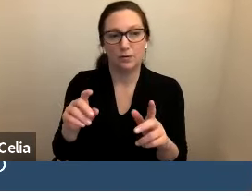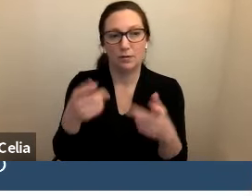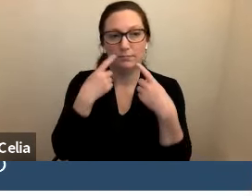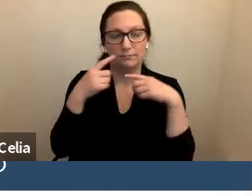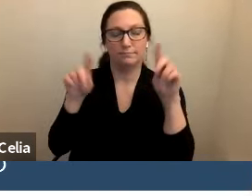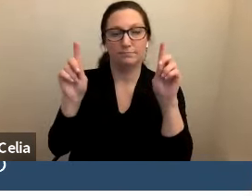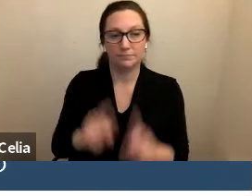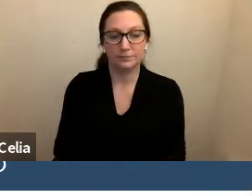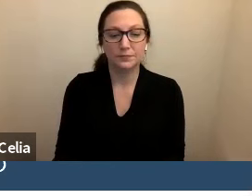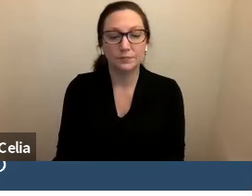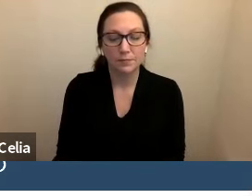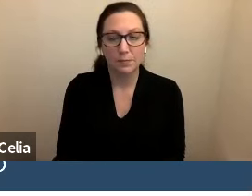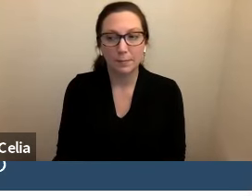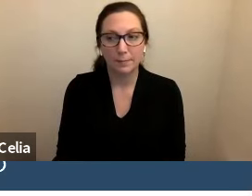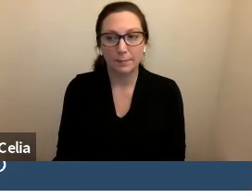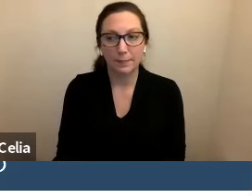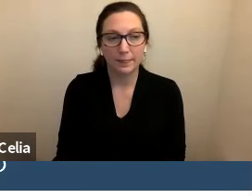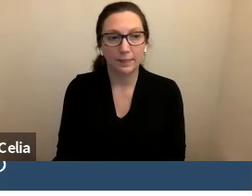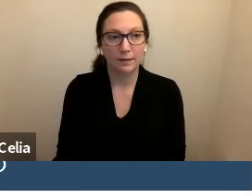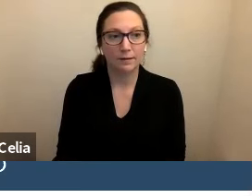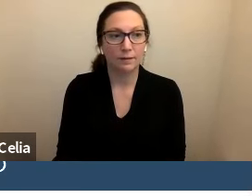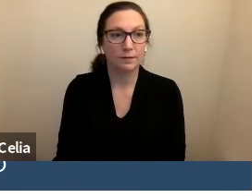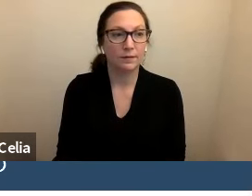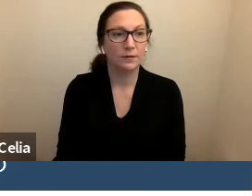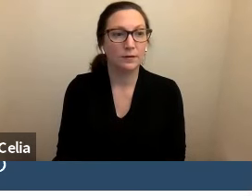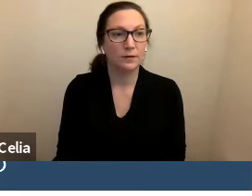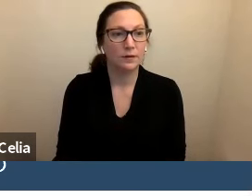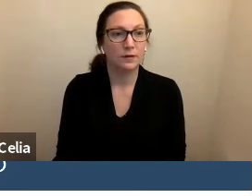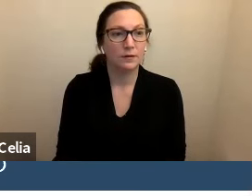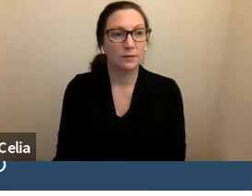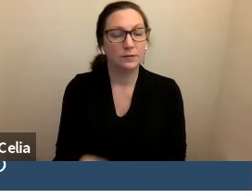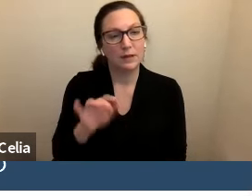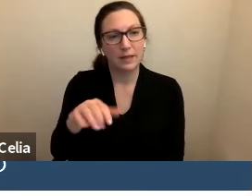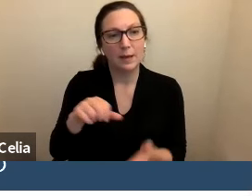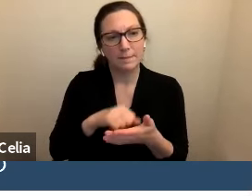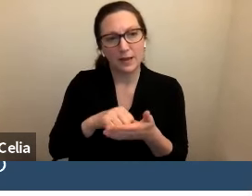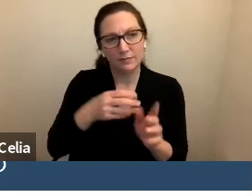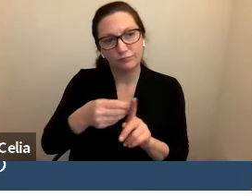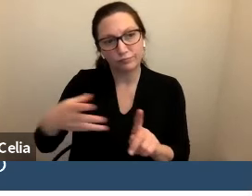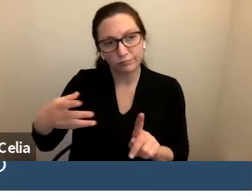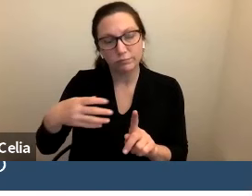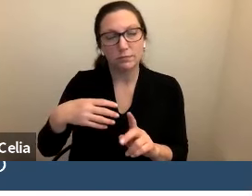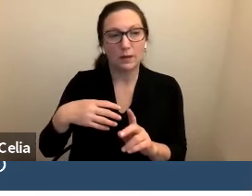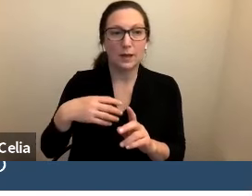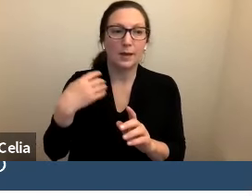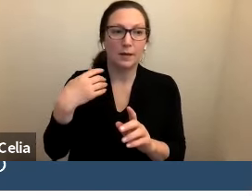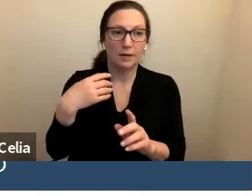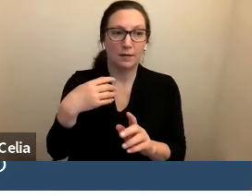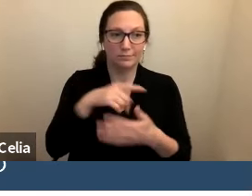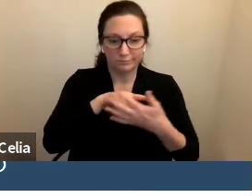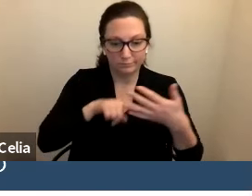So this page includes that detail as well as a description of the 8 maps that are in